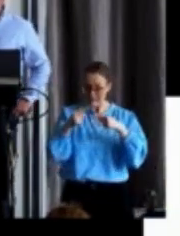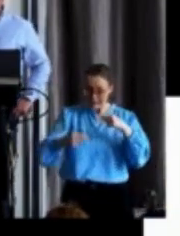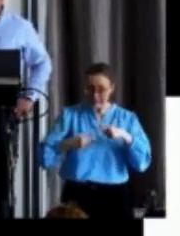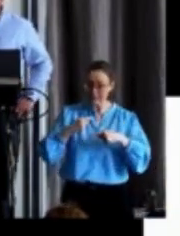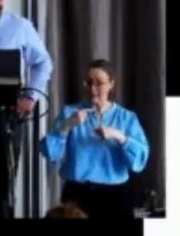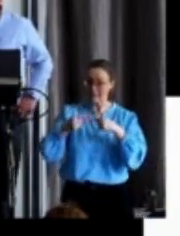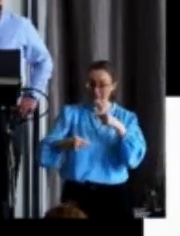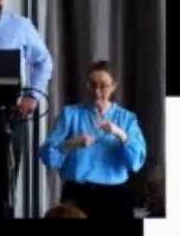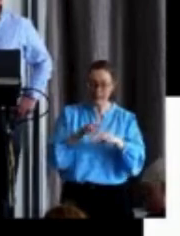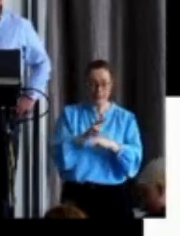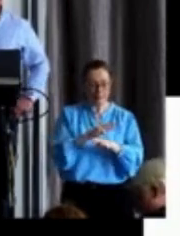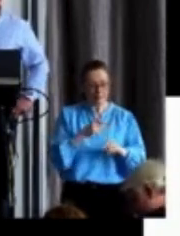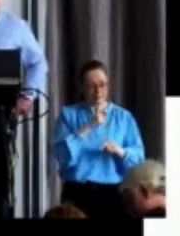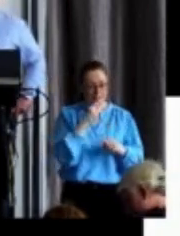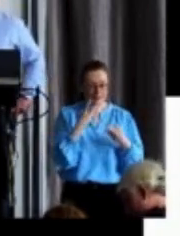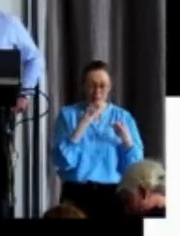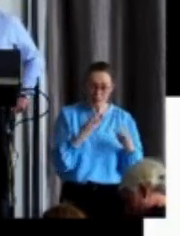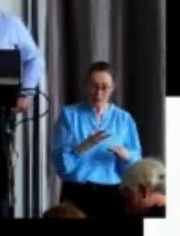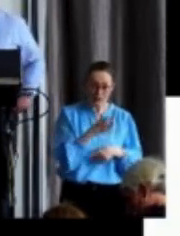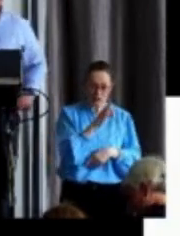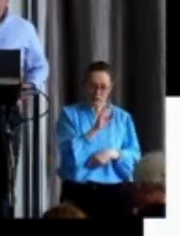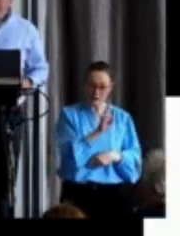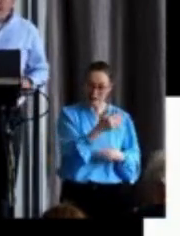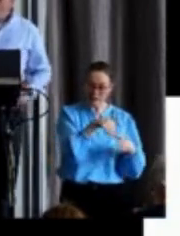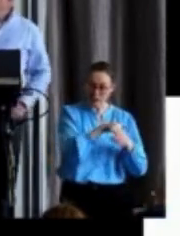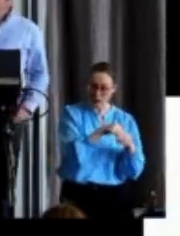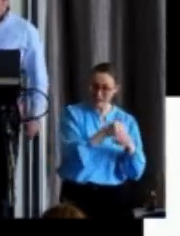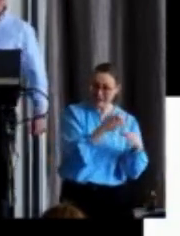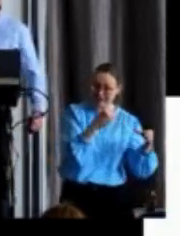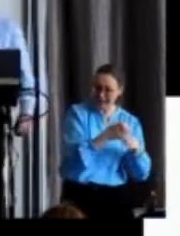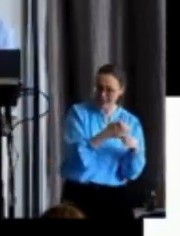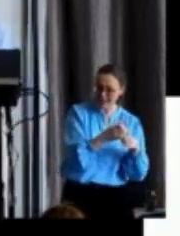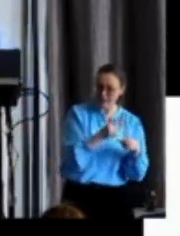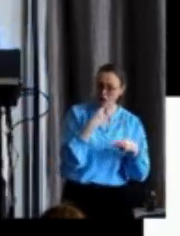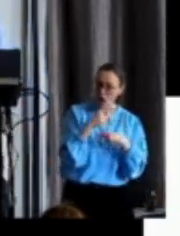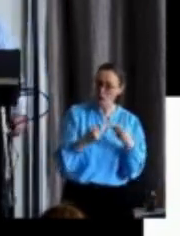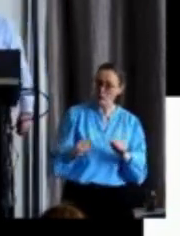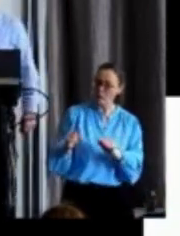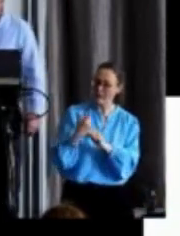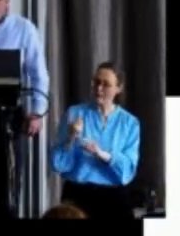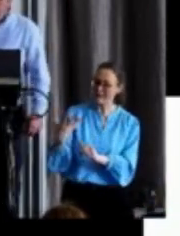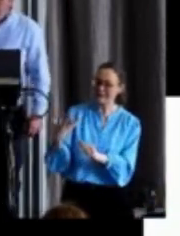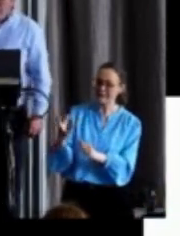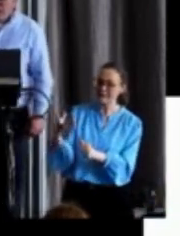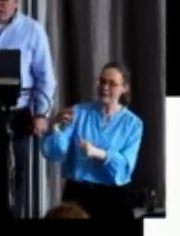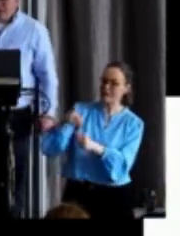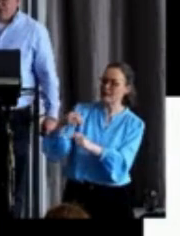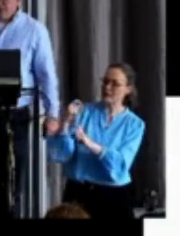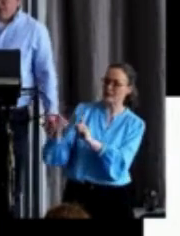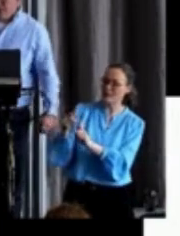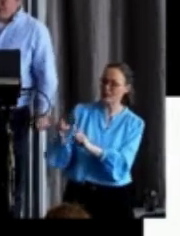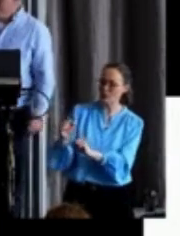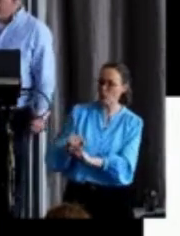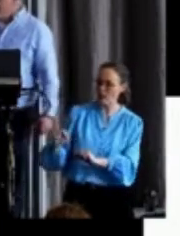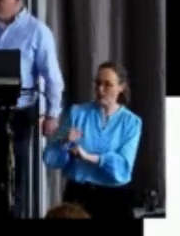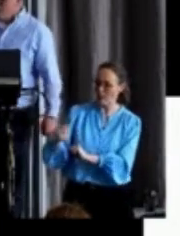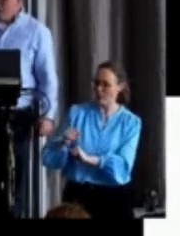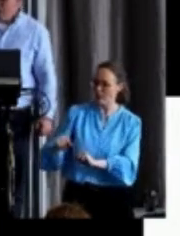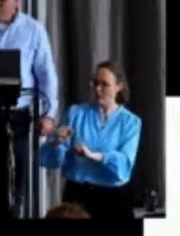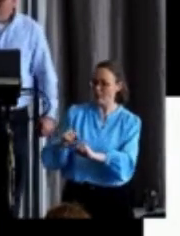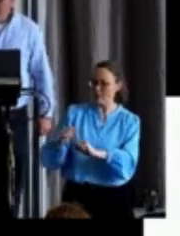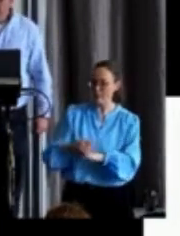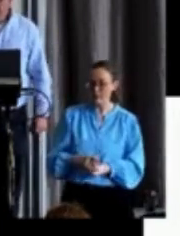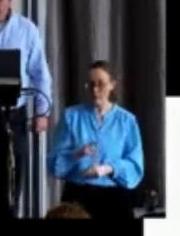interest and support for GPs' involvement in their care rather than waiting to see a specialist, and welcomed the concept of epilepsy coming